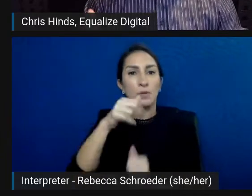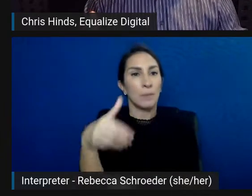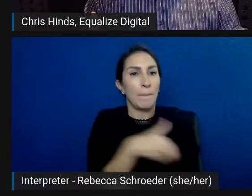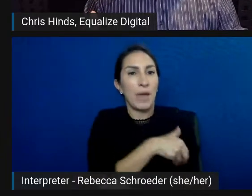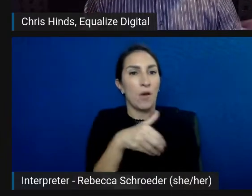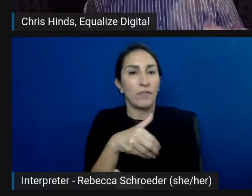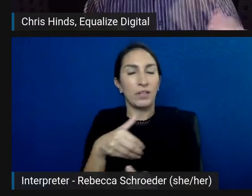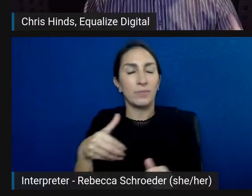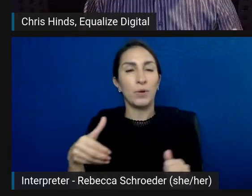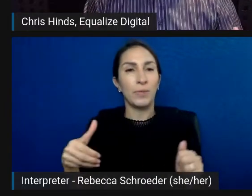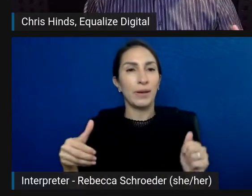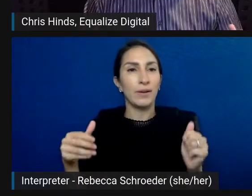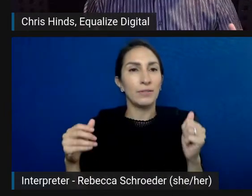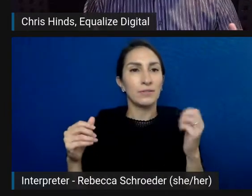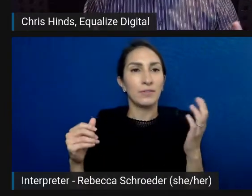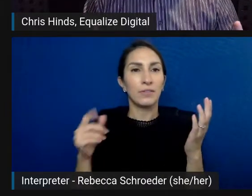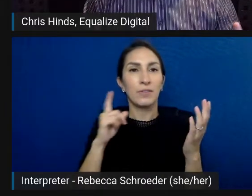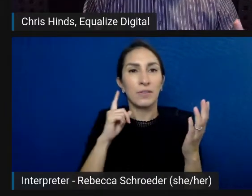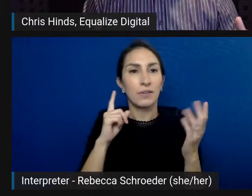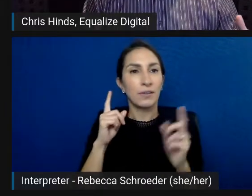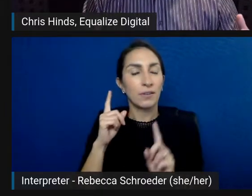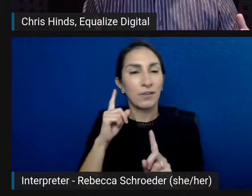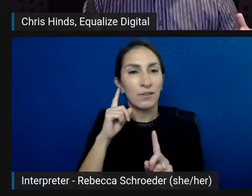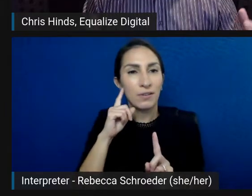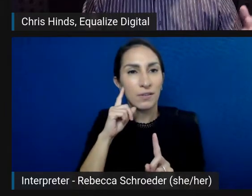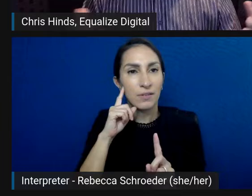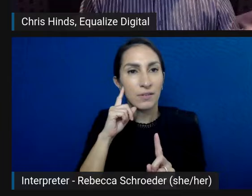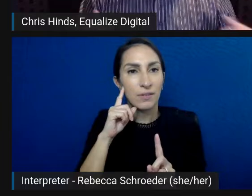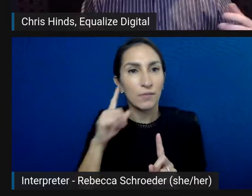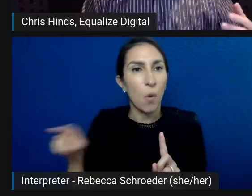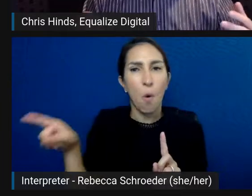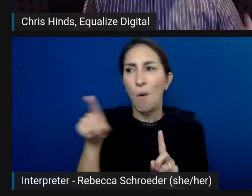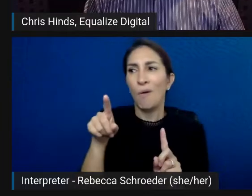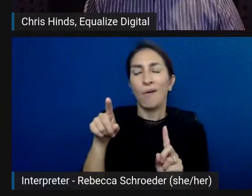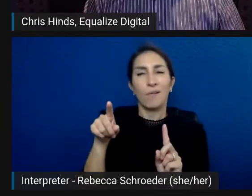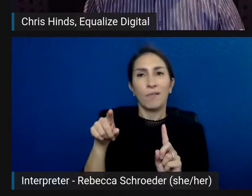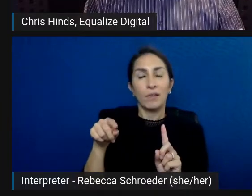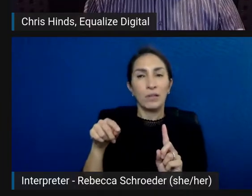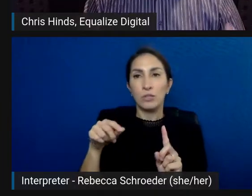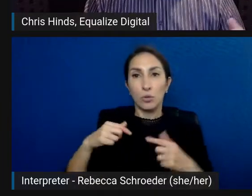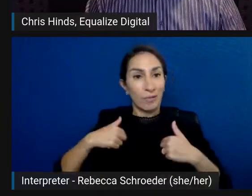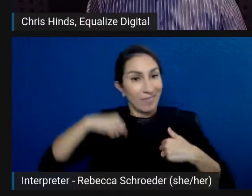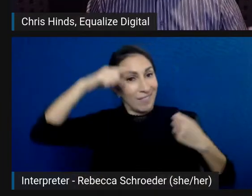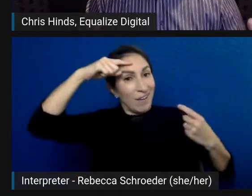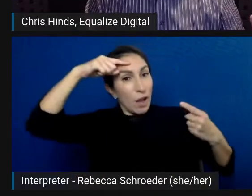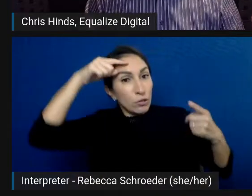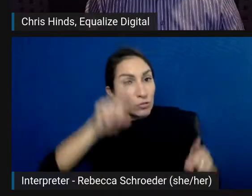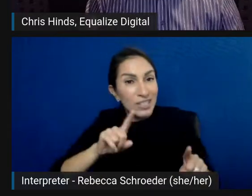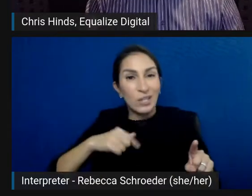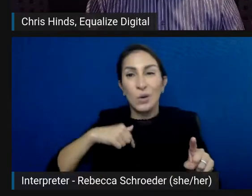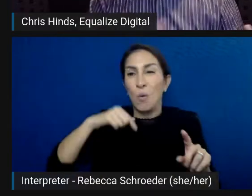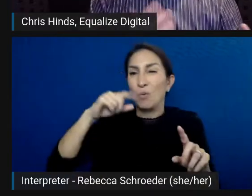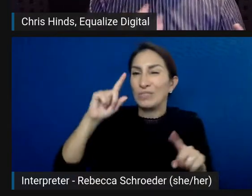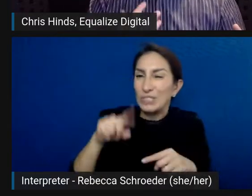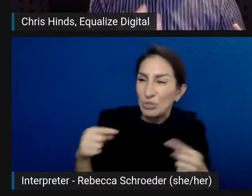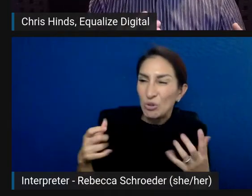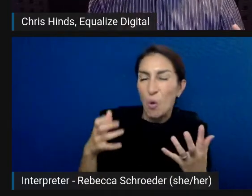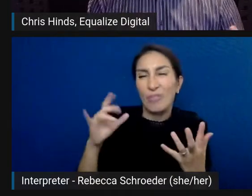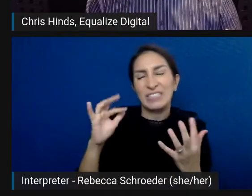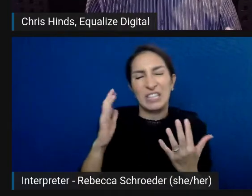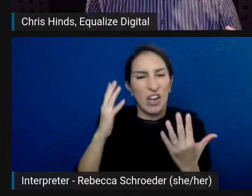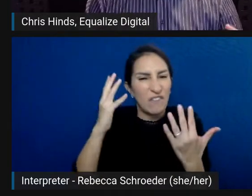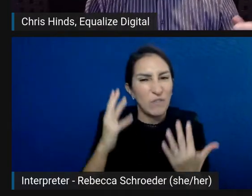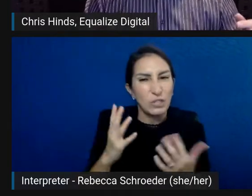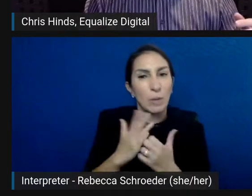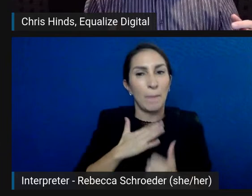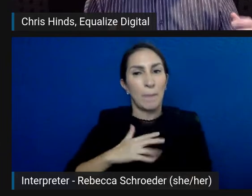say in those situations is like, do I agree with you that it is unfortunate, and this is my own personal